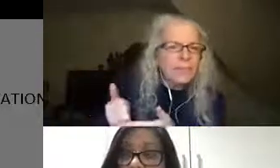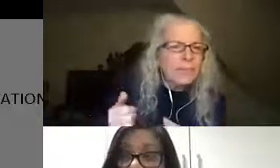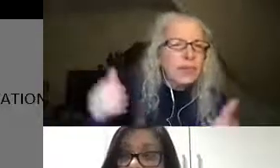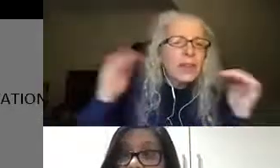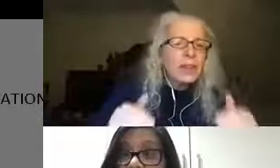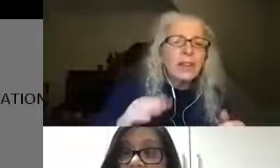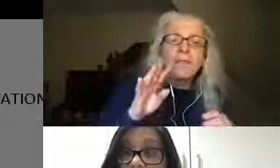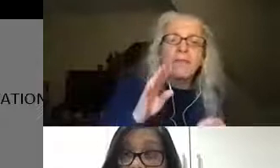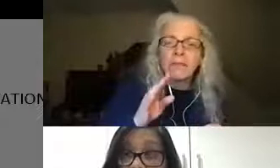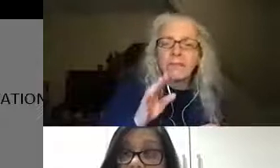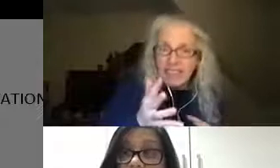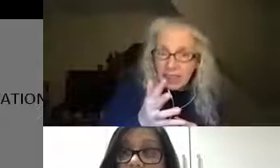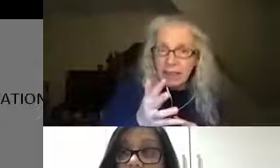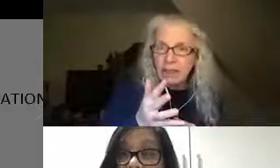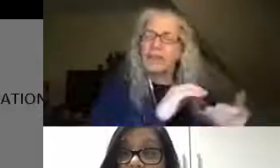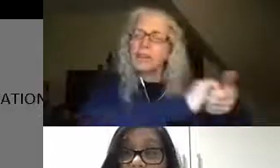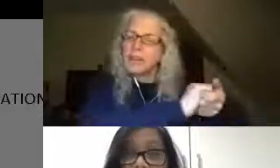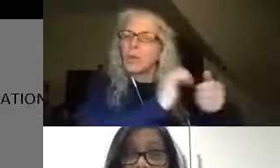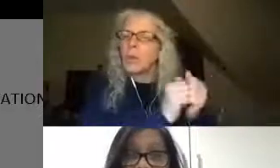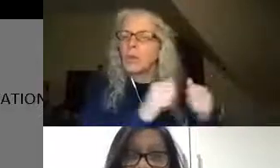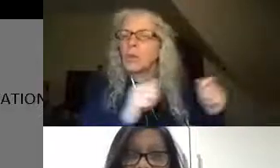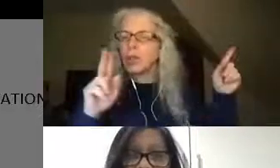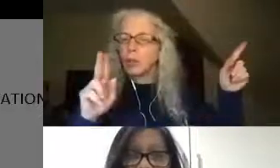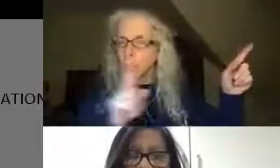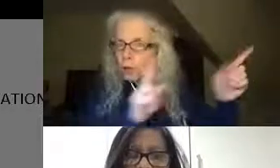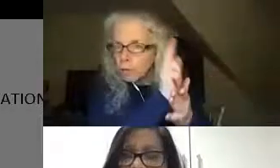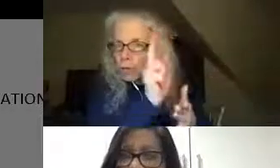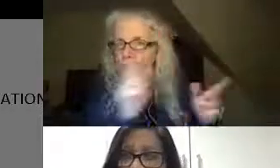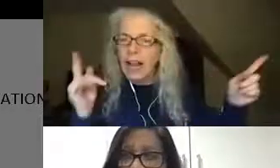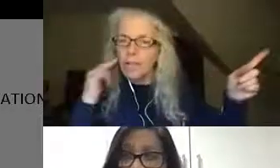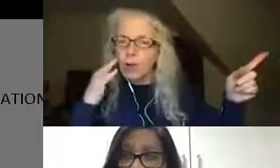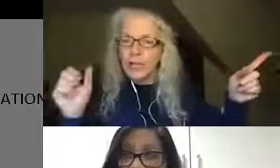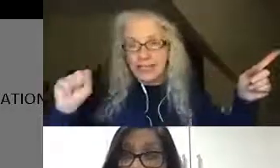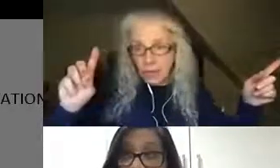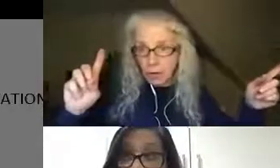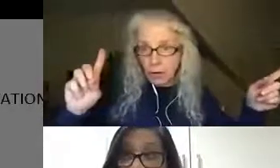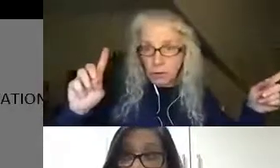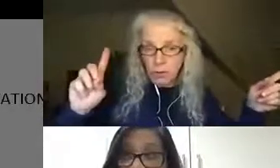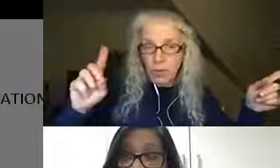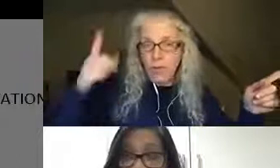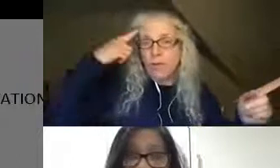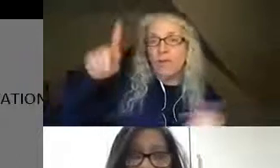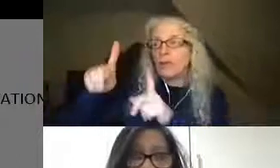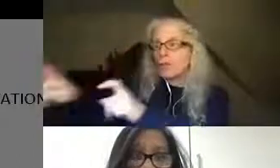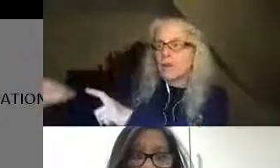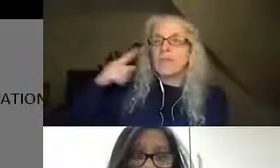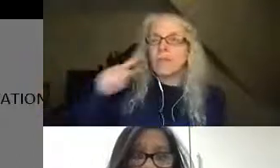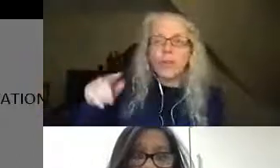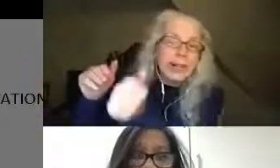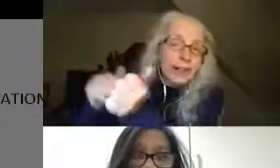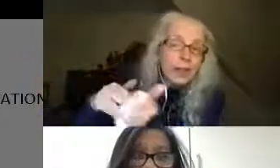with the University of California, San Diego, and that was for our healthcare professional survey.